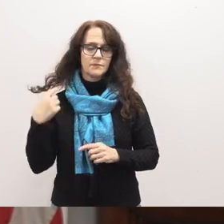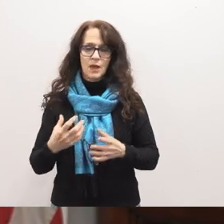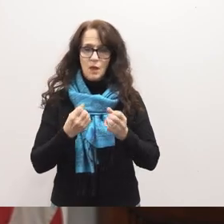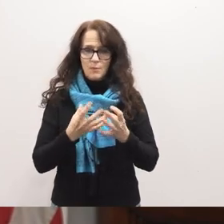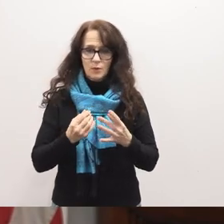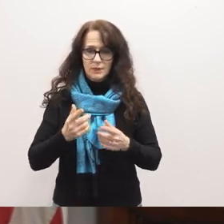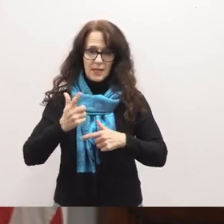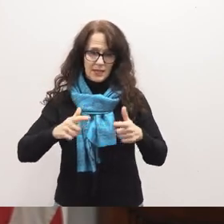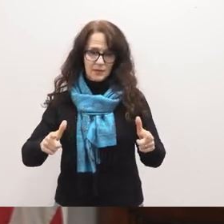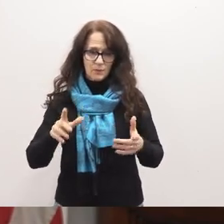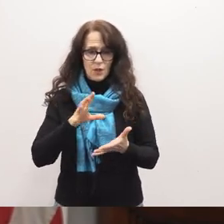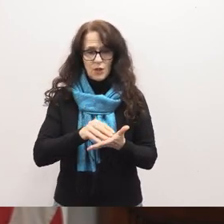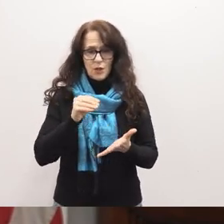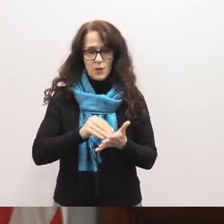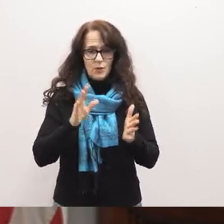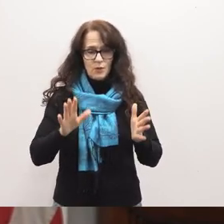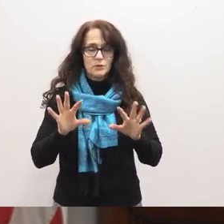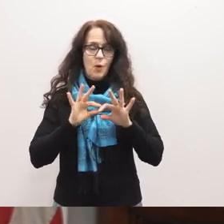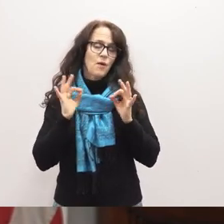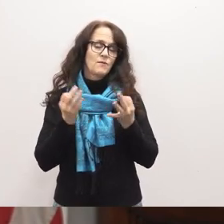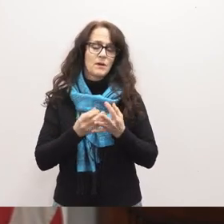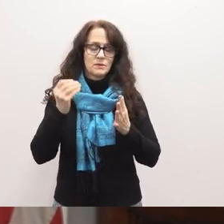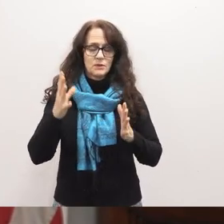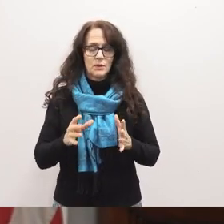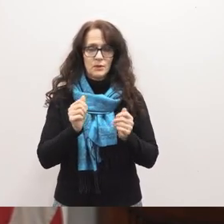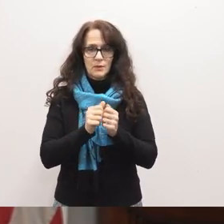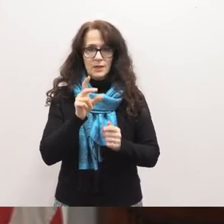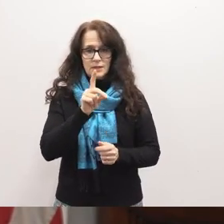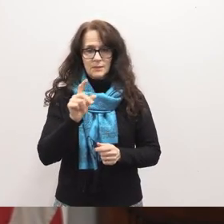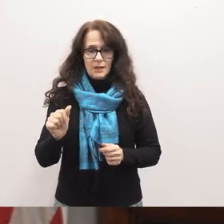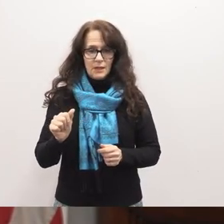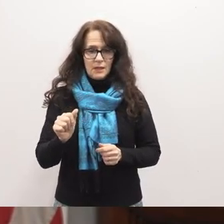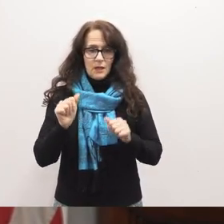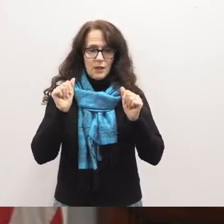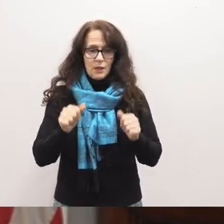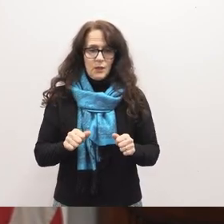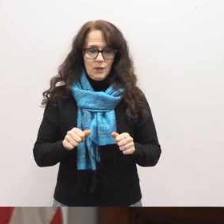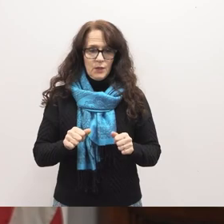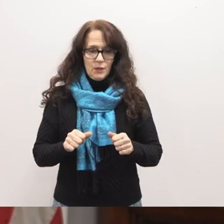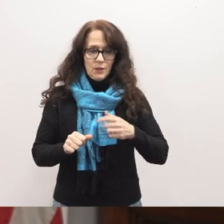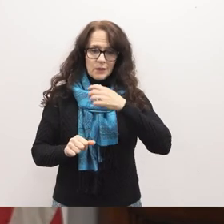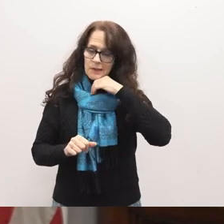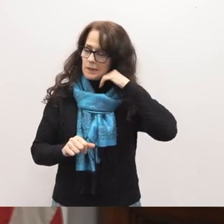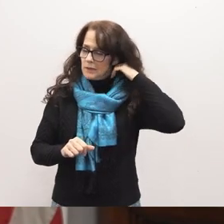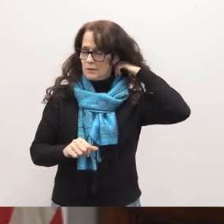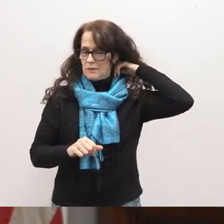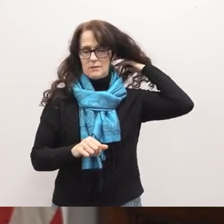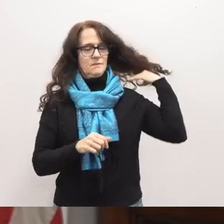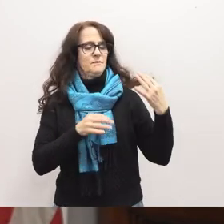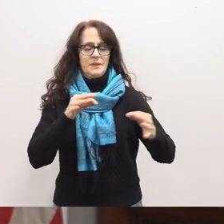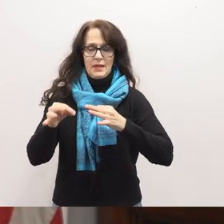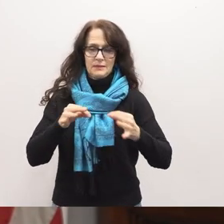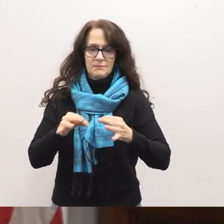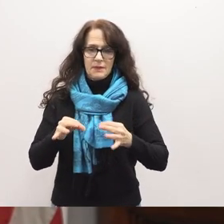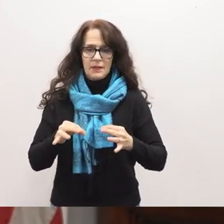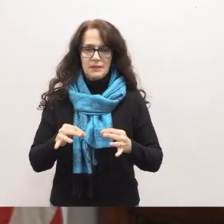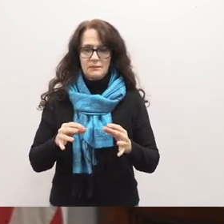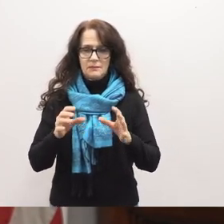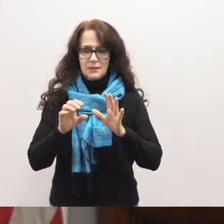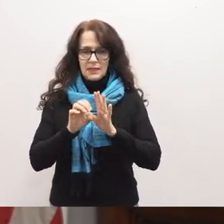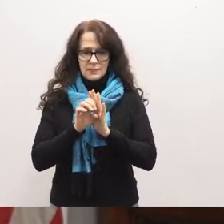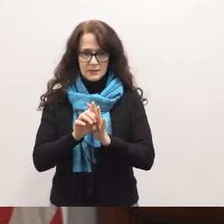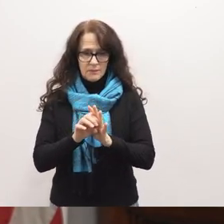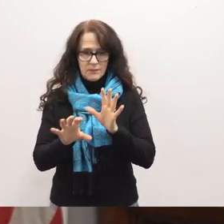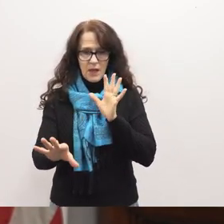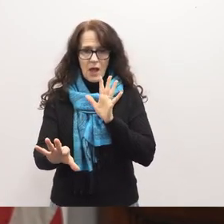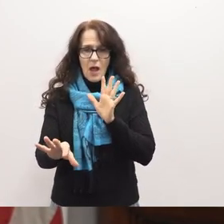learner families, for our families with students with disabilities. Could you walk us through an example of, with this